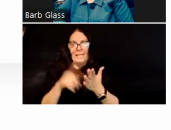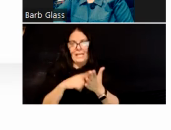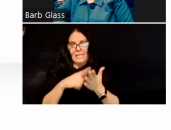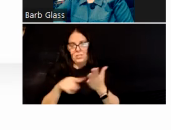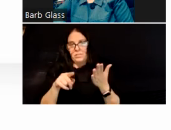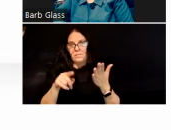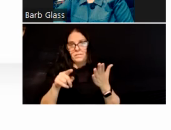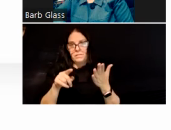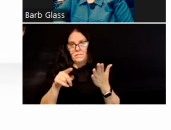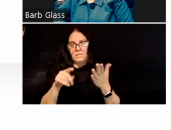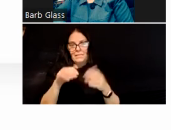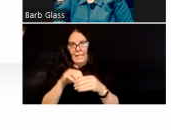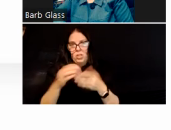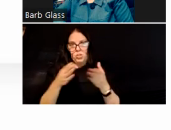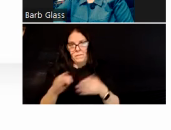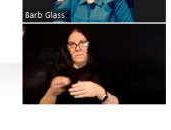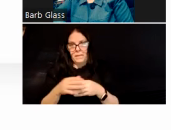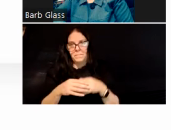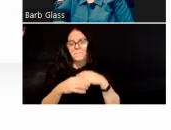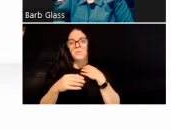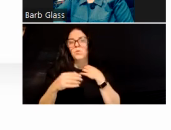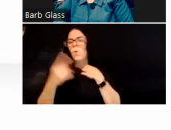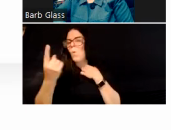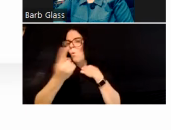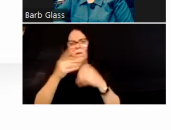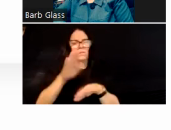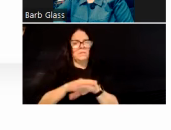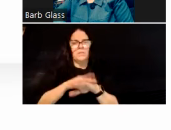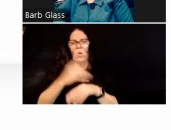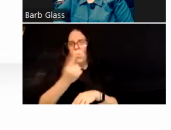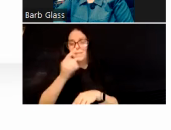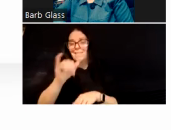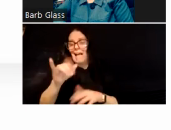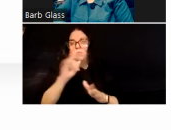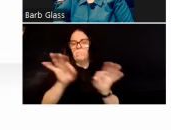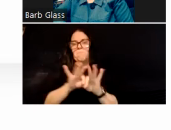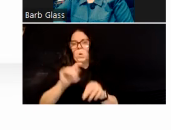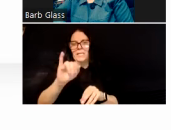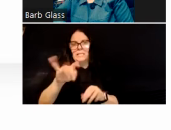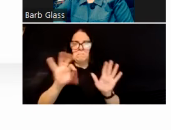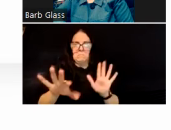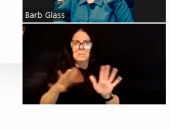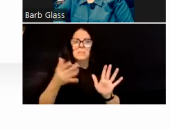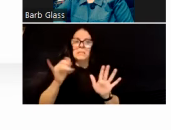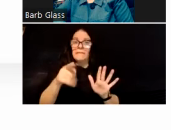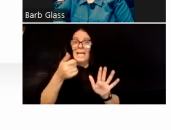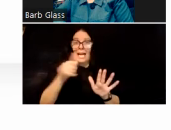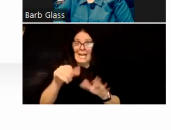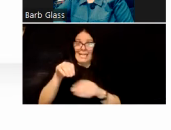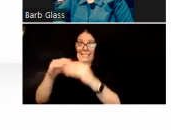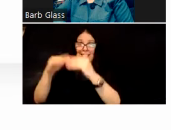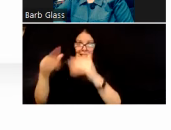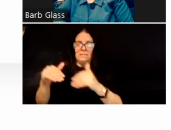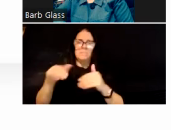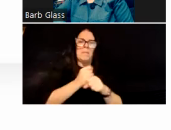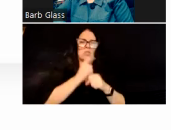in the service plan. So always, that's just a good tip in general. Always make sure whatever you do in the system